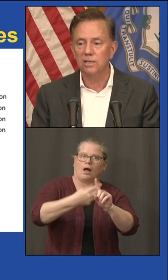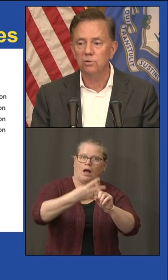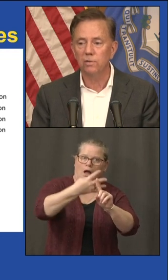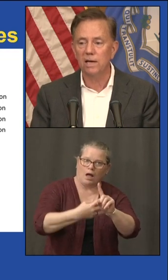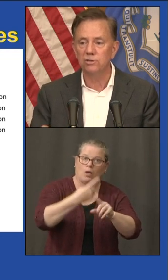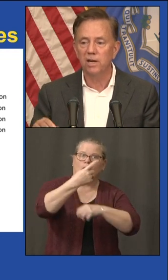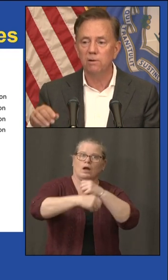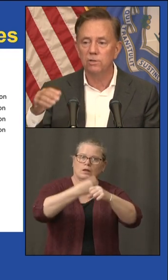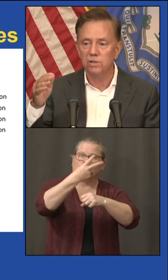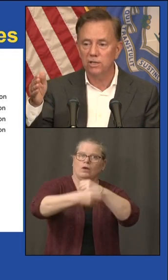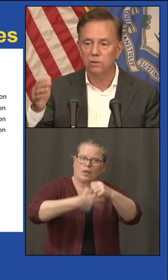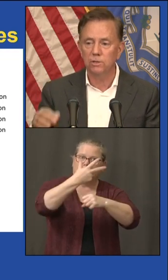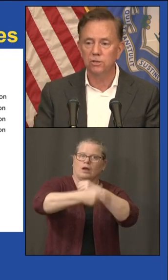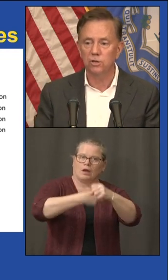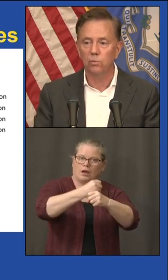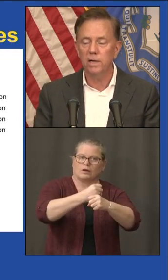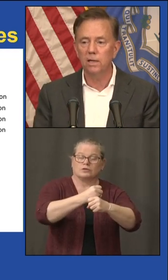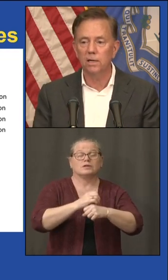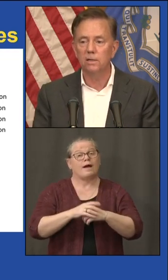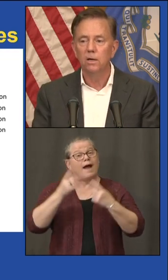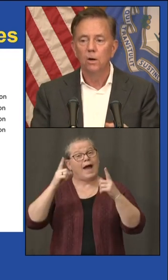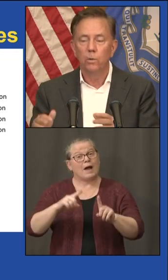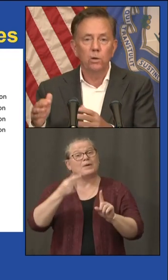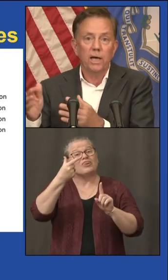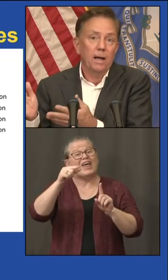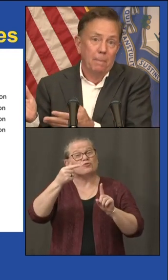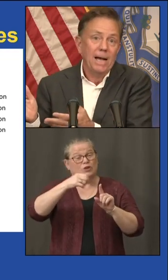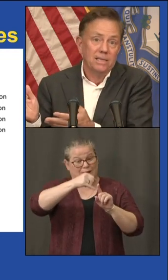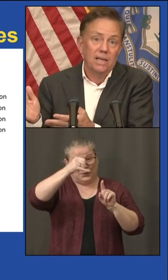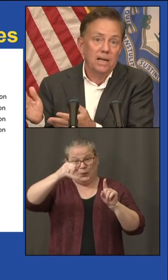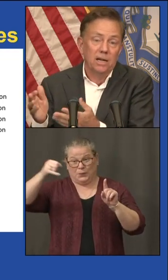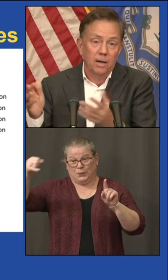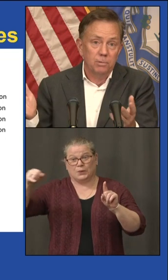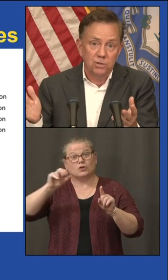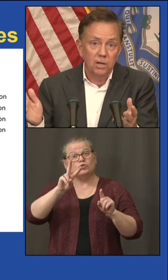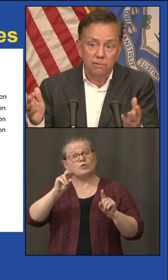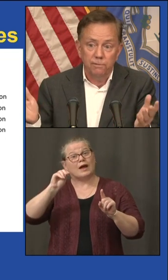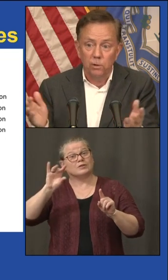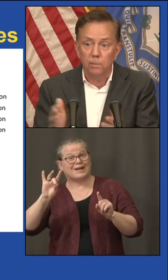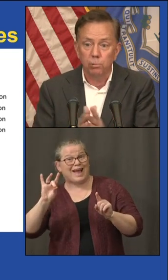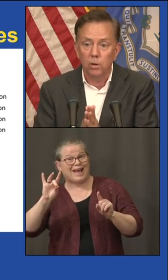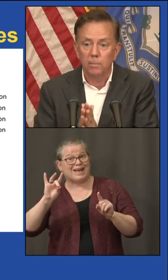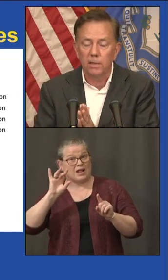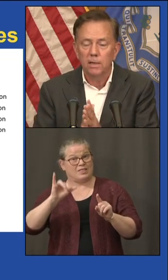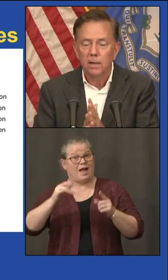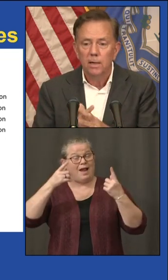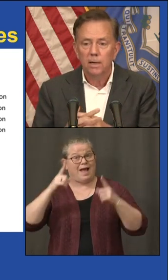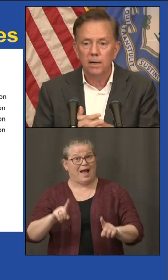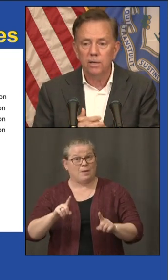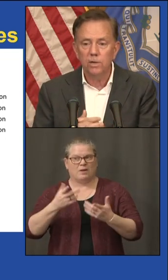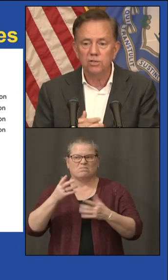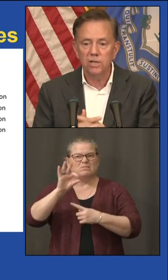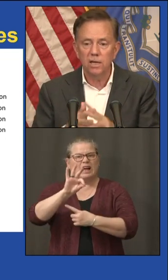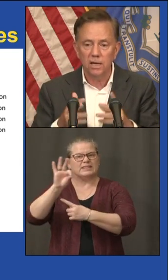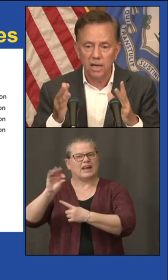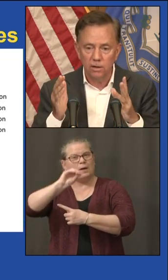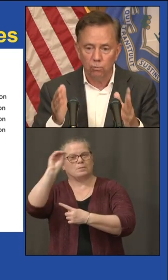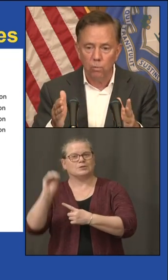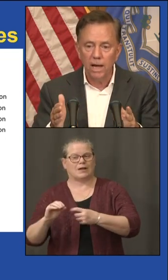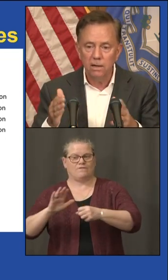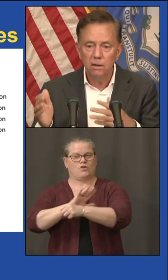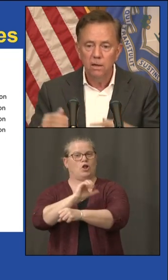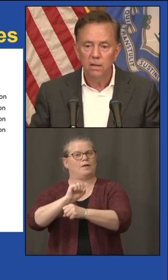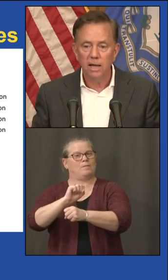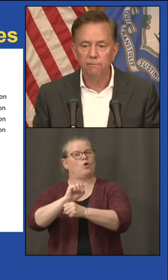see that 2008 recession, which is the green line, we only got back to 99% of full employment. You can see,